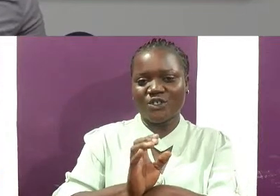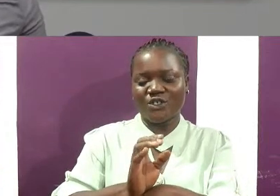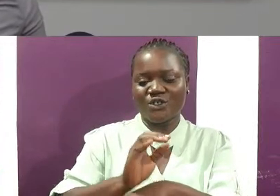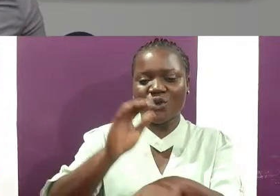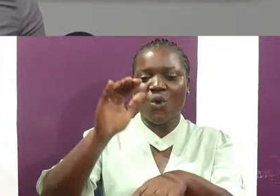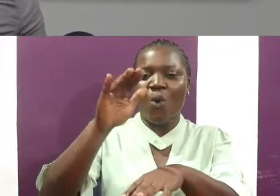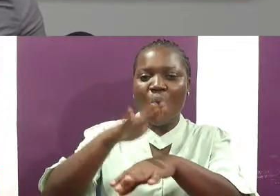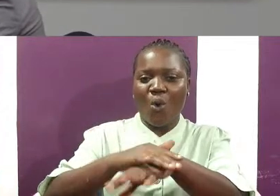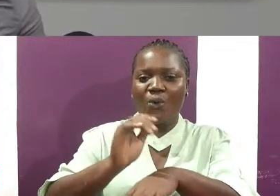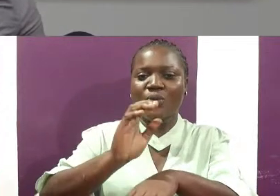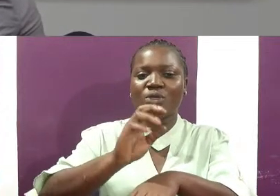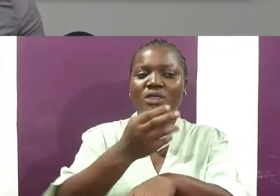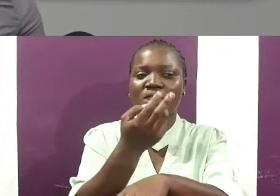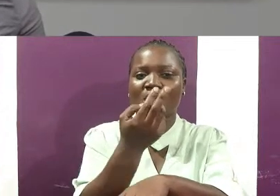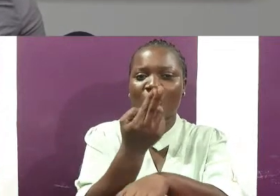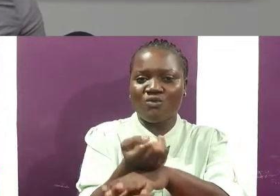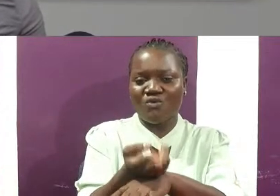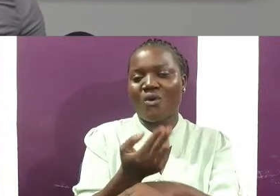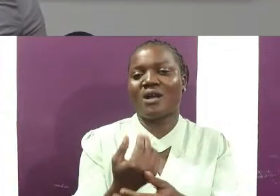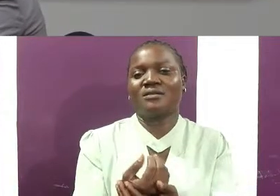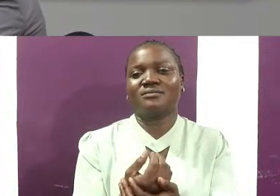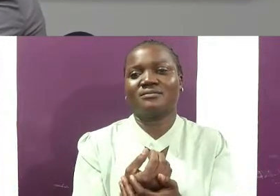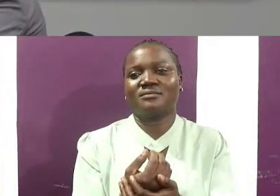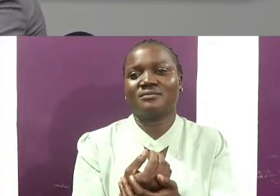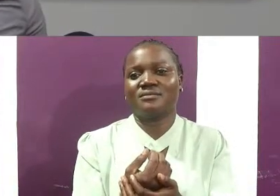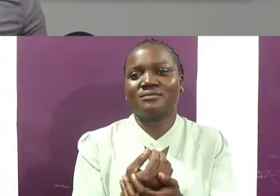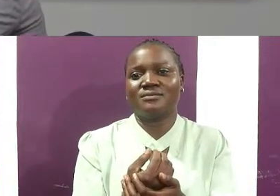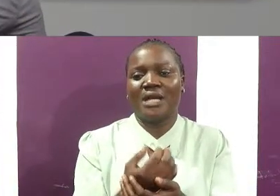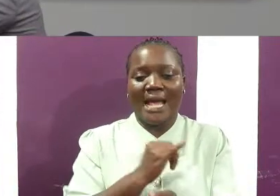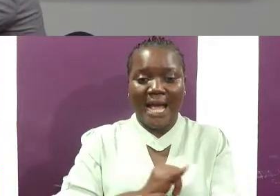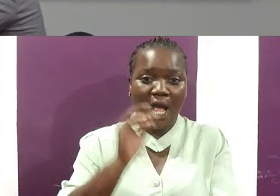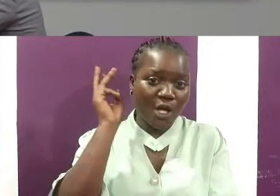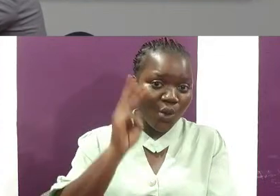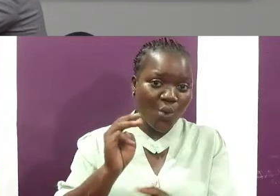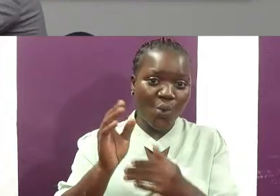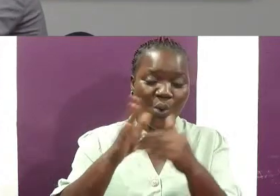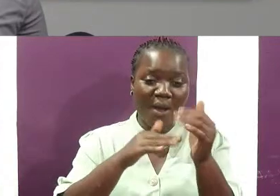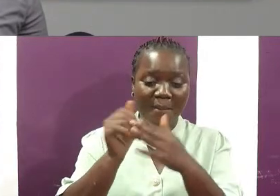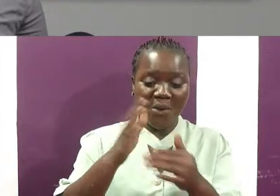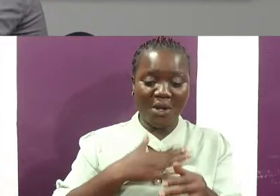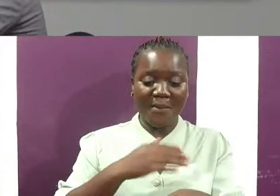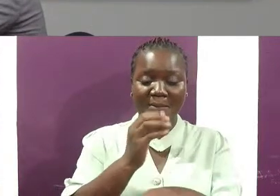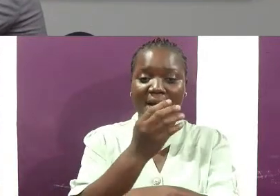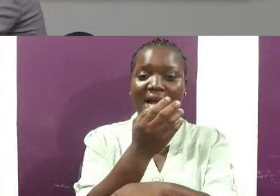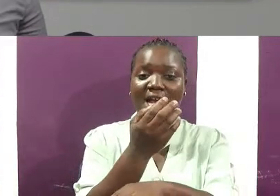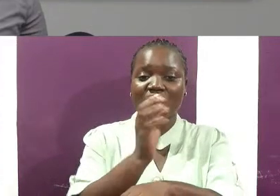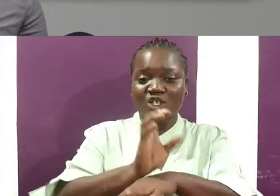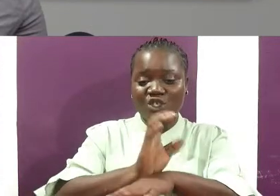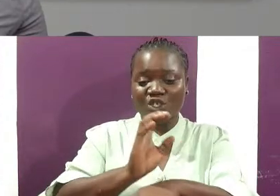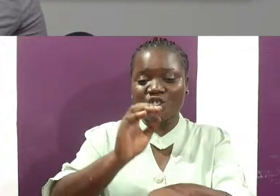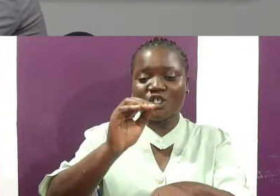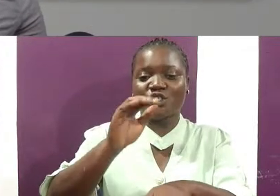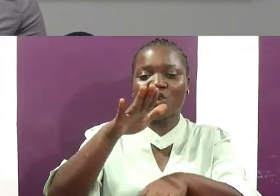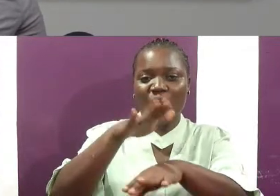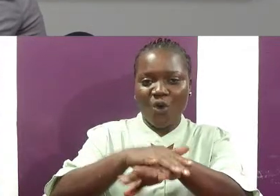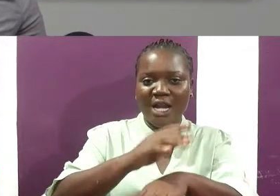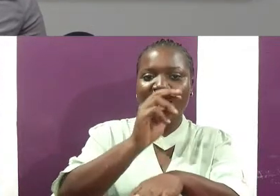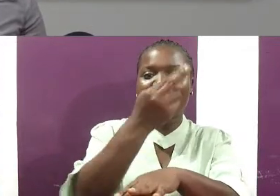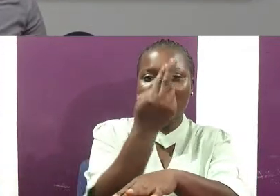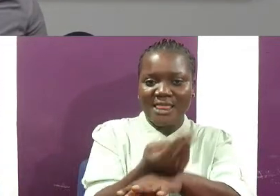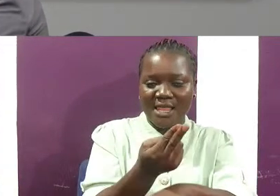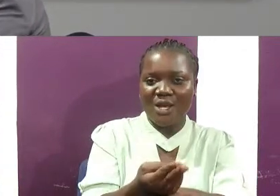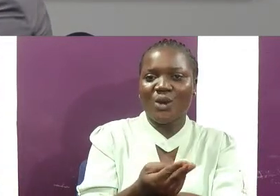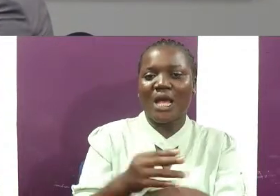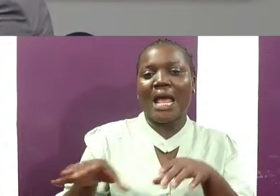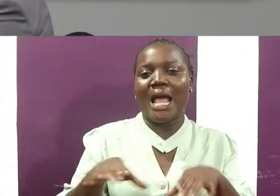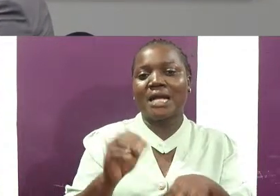to the kingdom, singular. And whatever you bind on earth will be bound in heaven. Whatever you loose on earth will be loosed in heaven. In Acts chapter